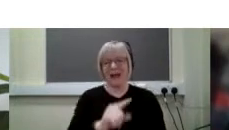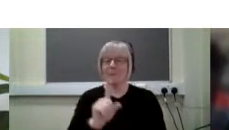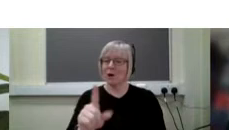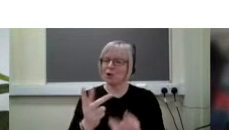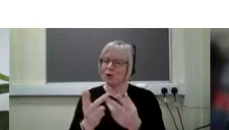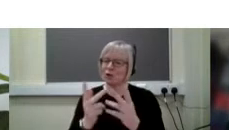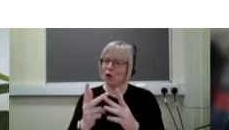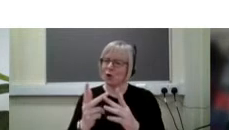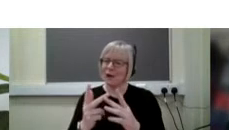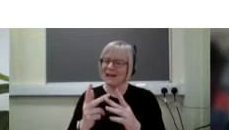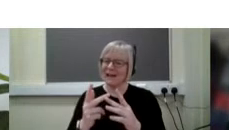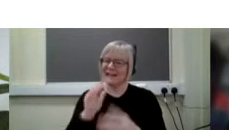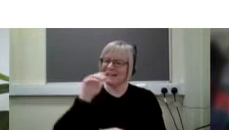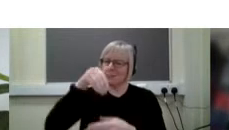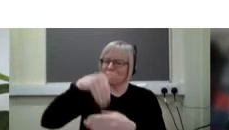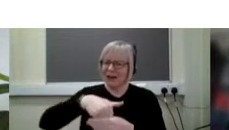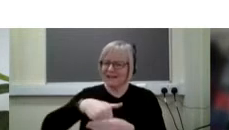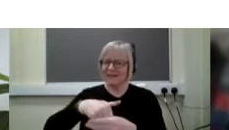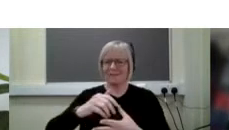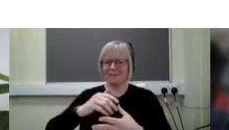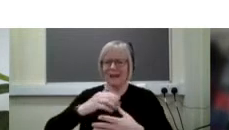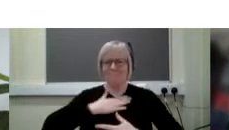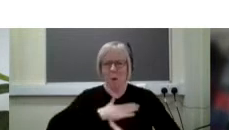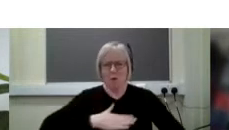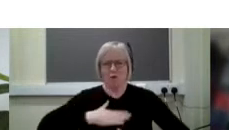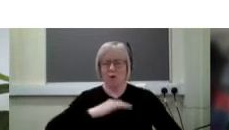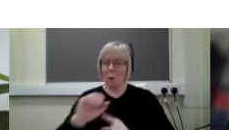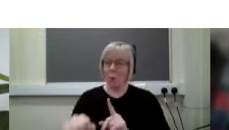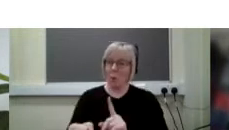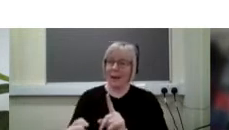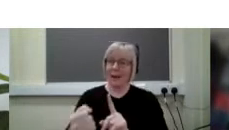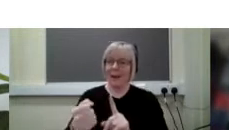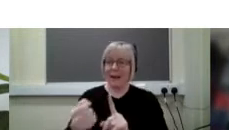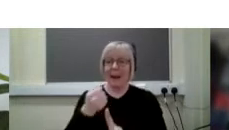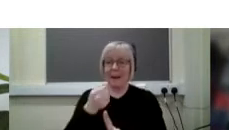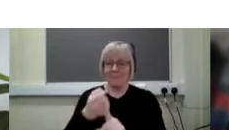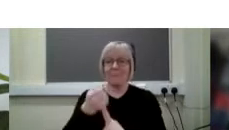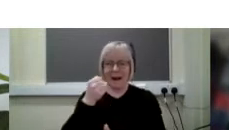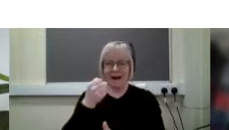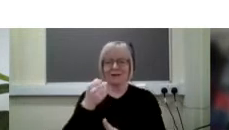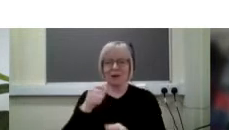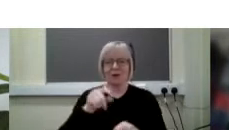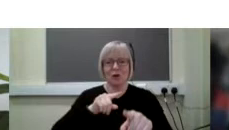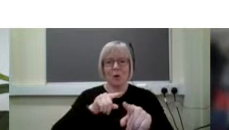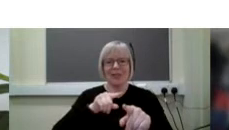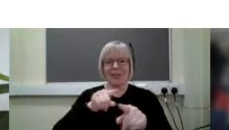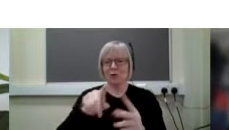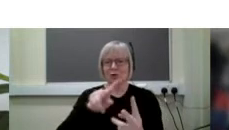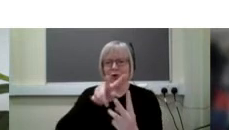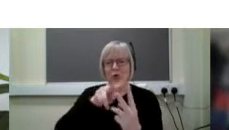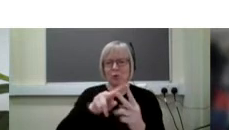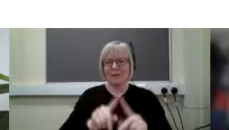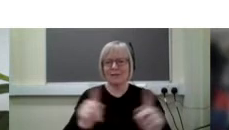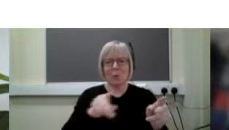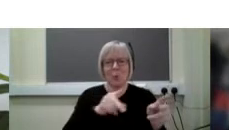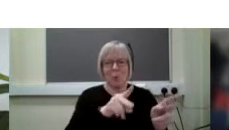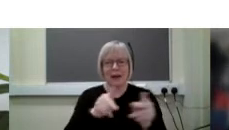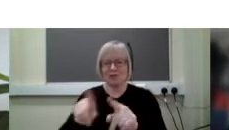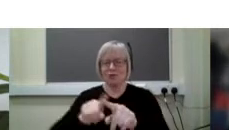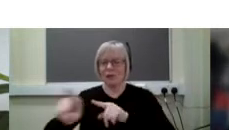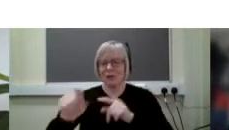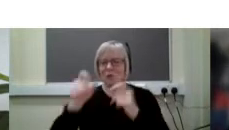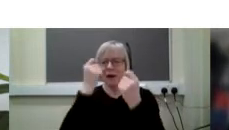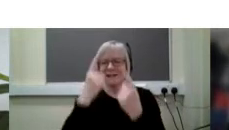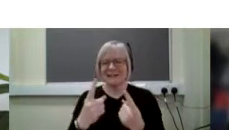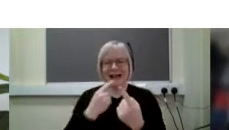subjective and the emotional impacts. So that was the two ways that we tried to make sense of the data we'd found. Next slide, please,